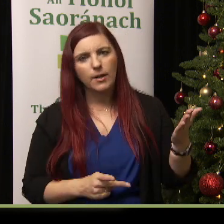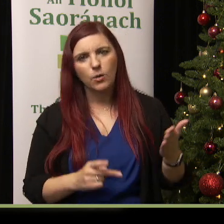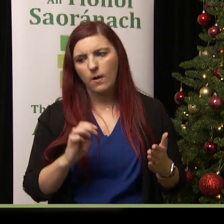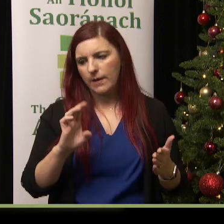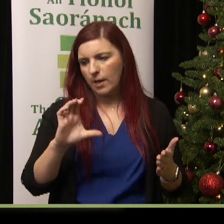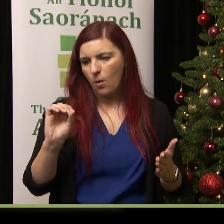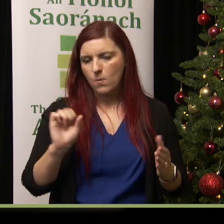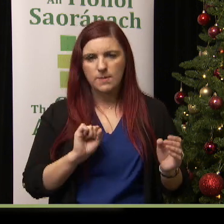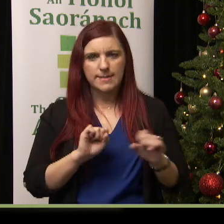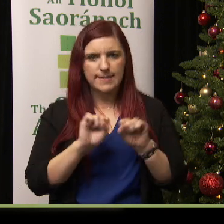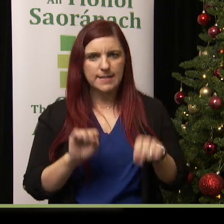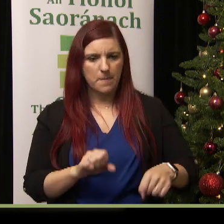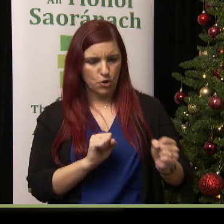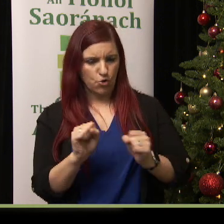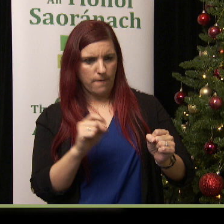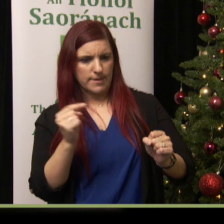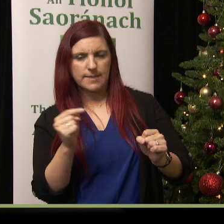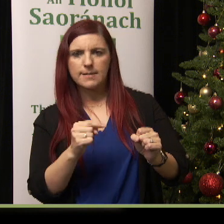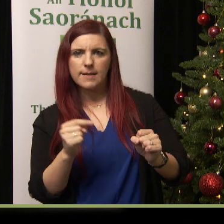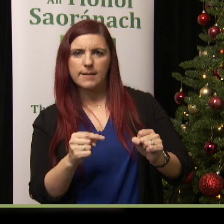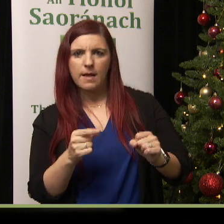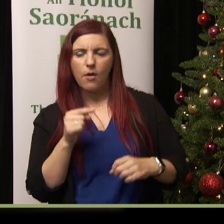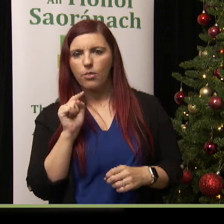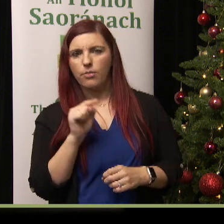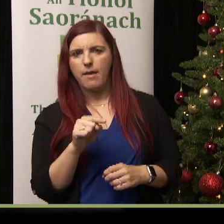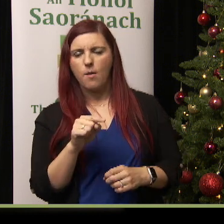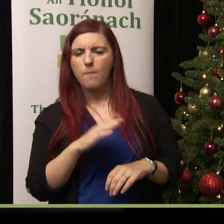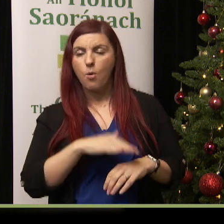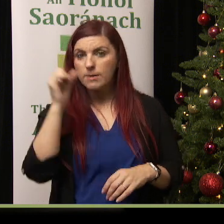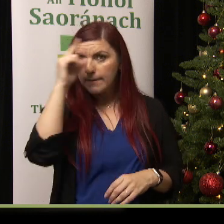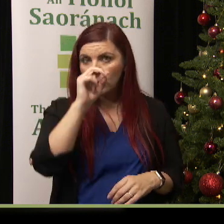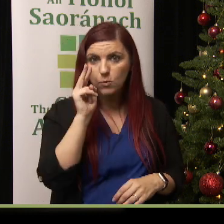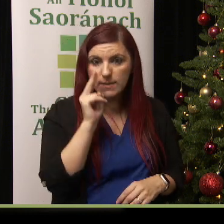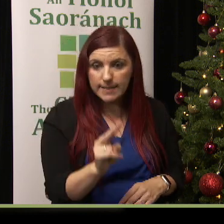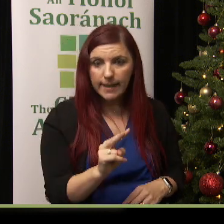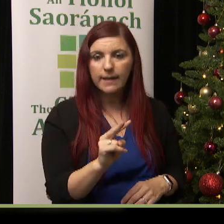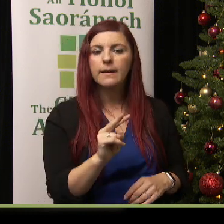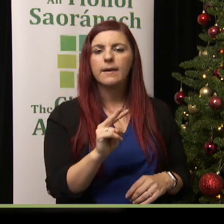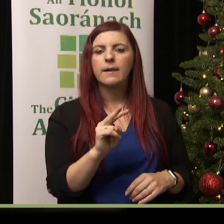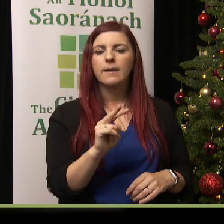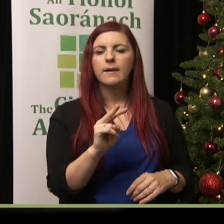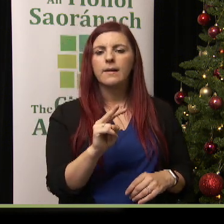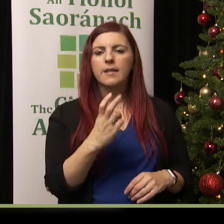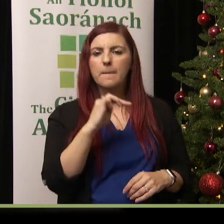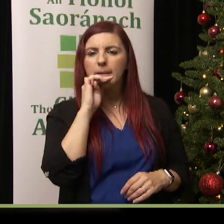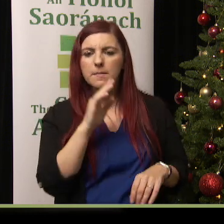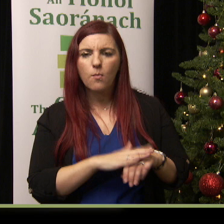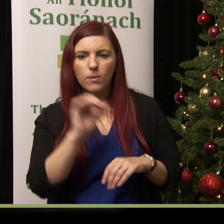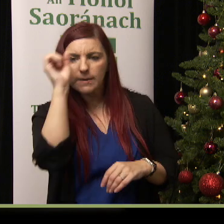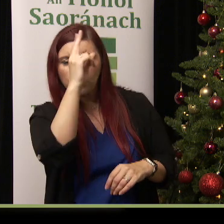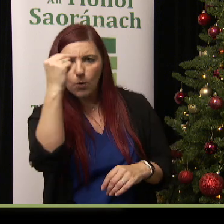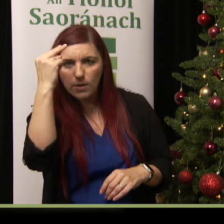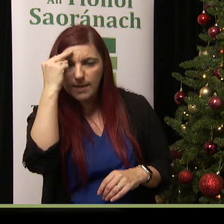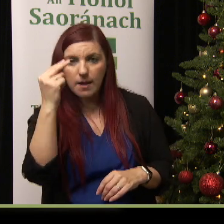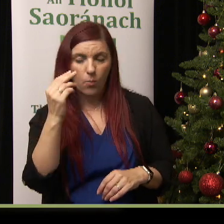ecosystem services, that are harder to see. So in a way, they're harder to comprehend. And what we do know